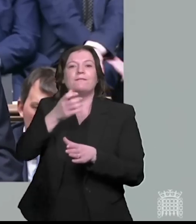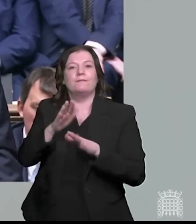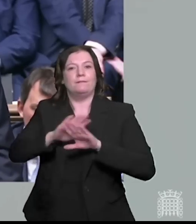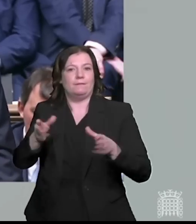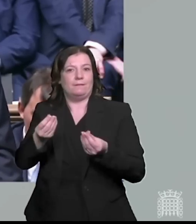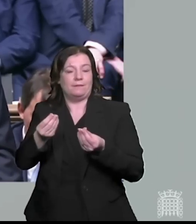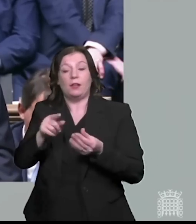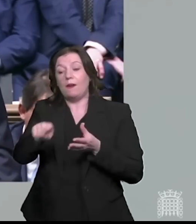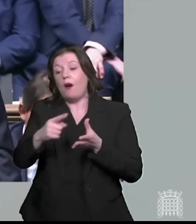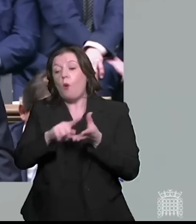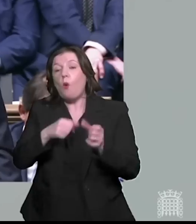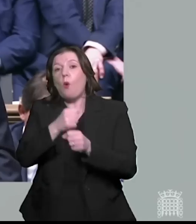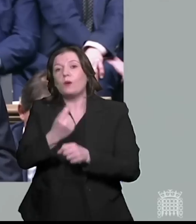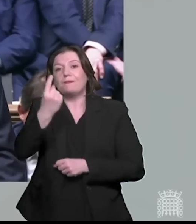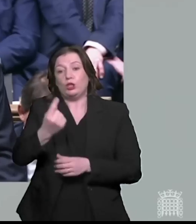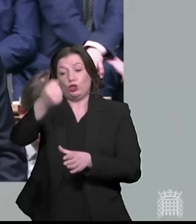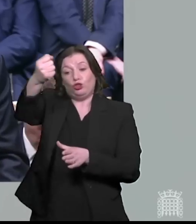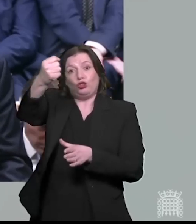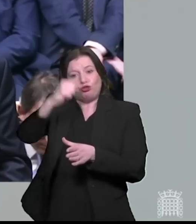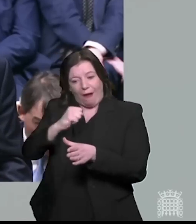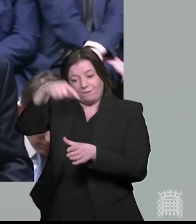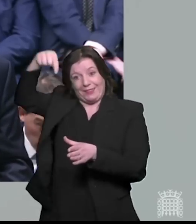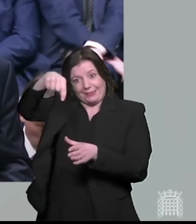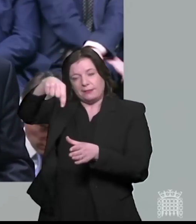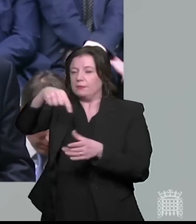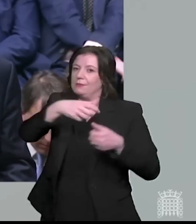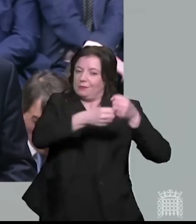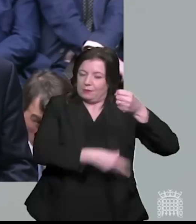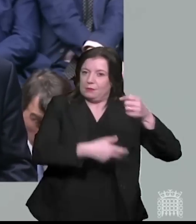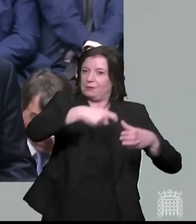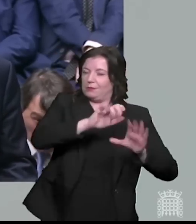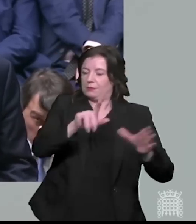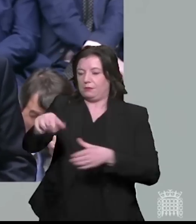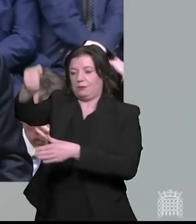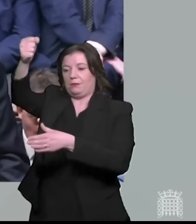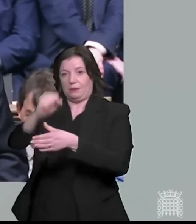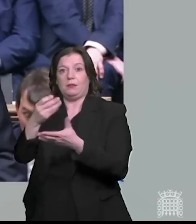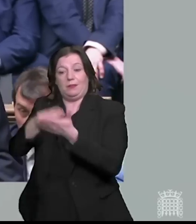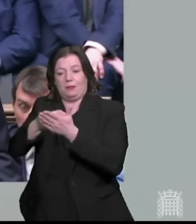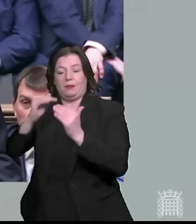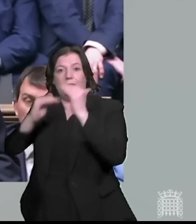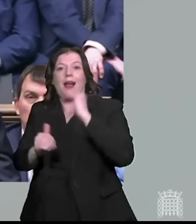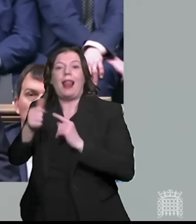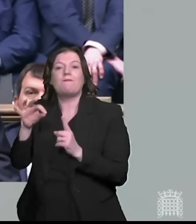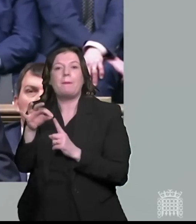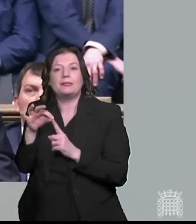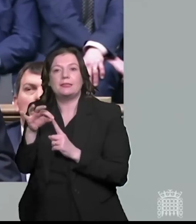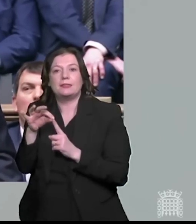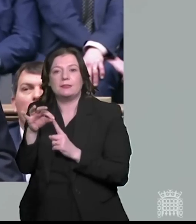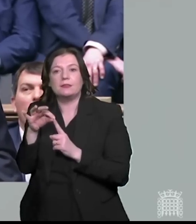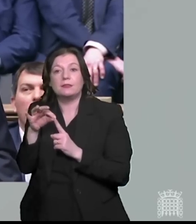the 1st of August the duty on draft products in pubs will be up to 11 pence lower than the duty